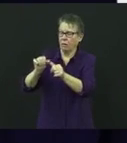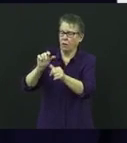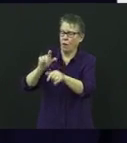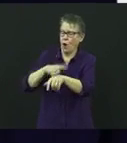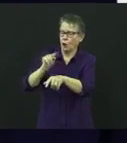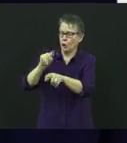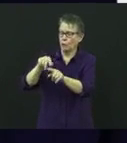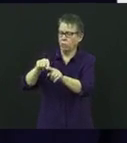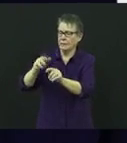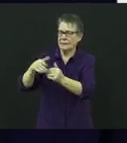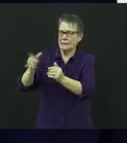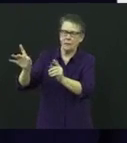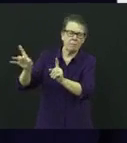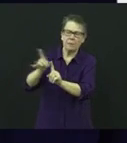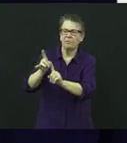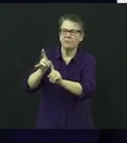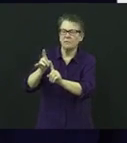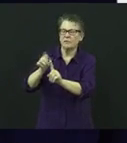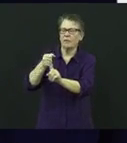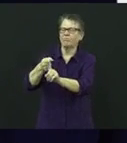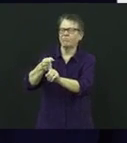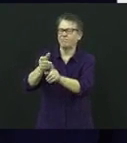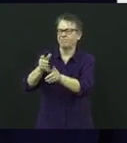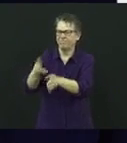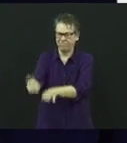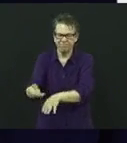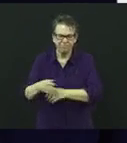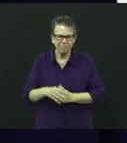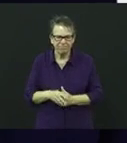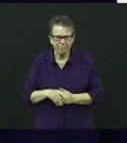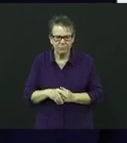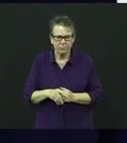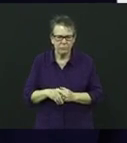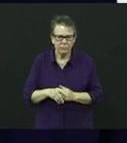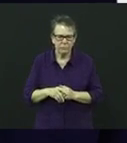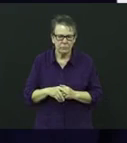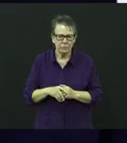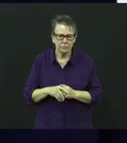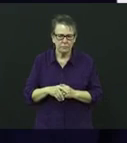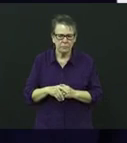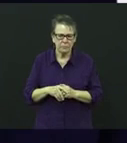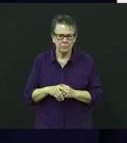assist them in the movement of their residents to another facility.